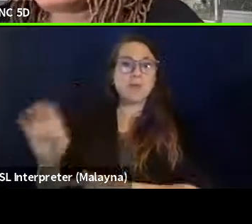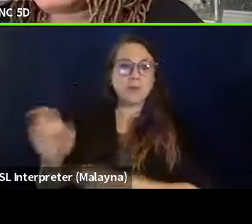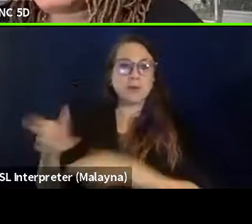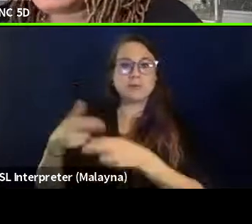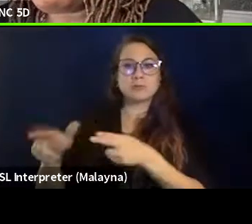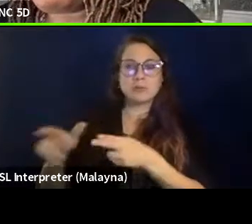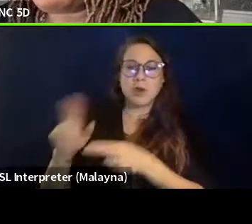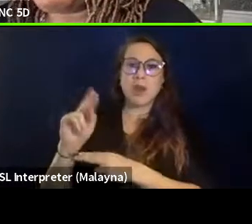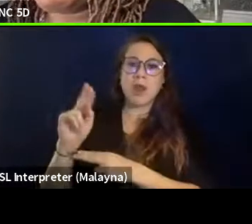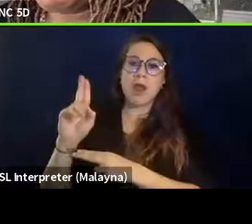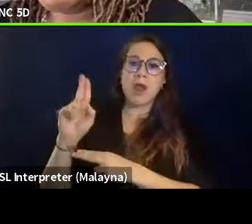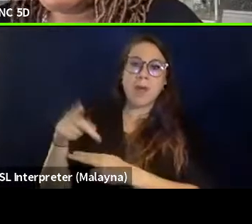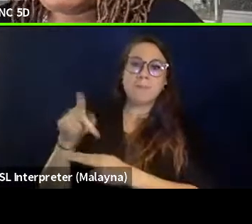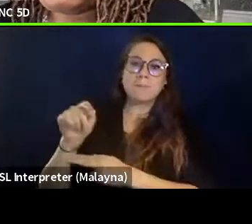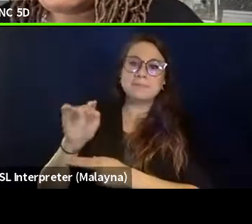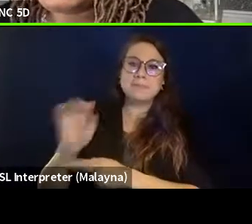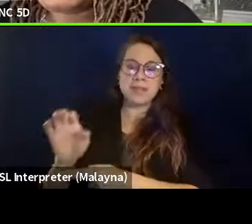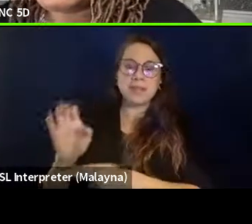the speed camera.